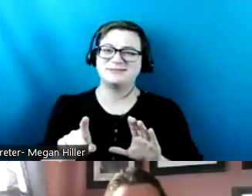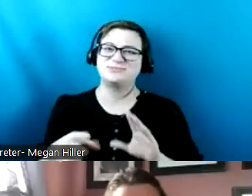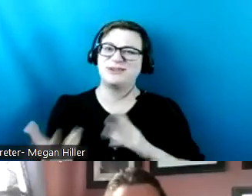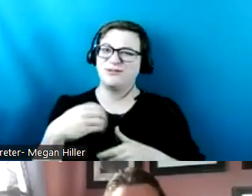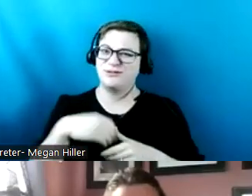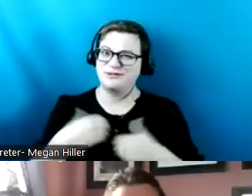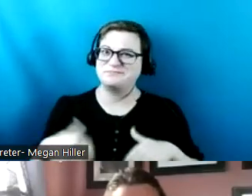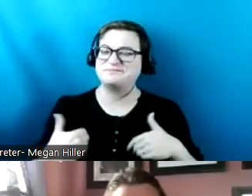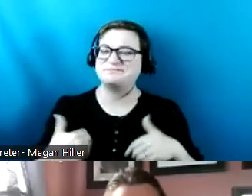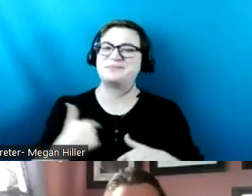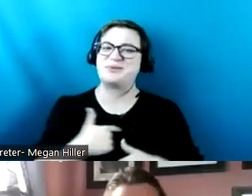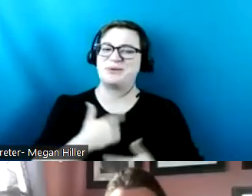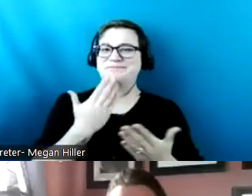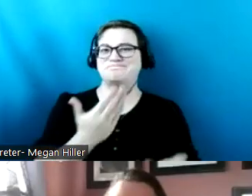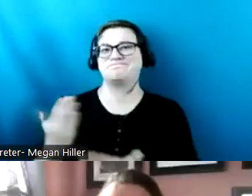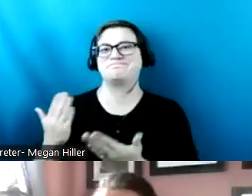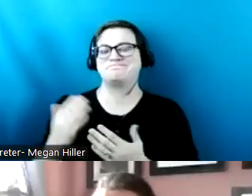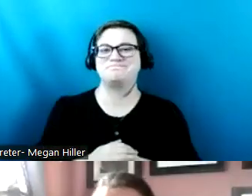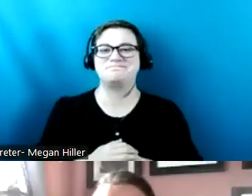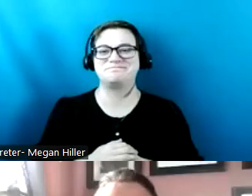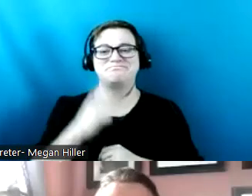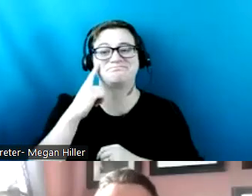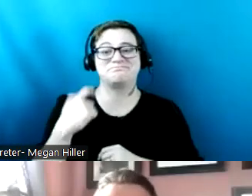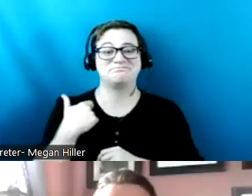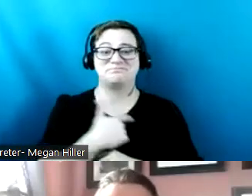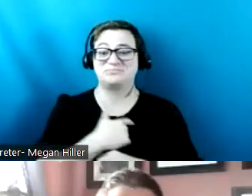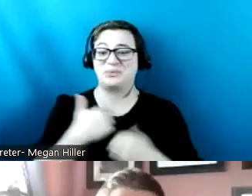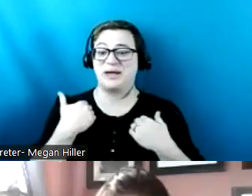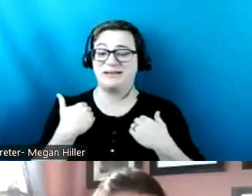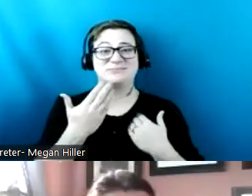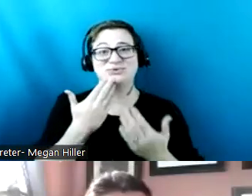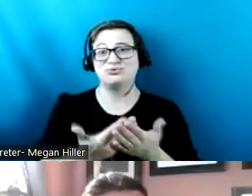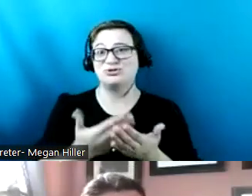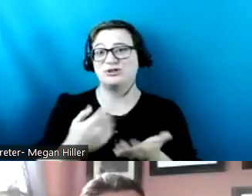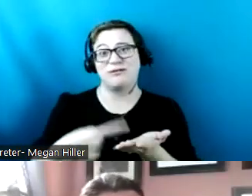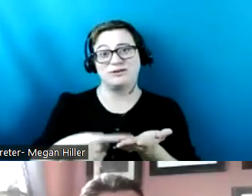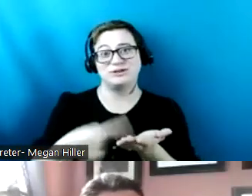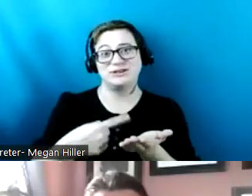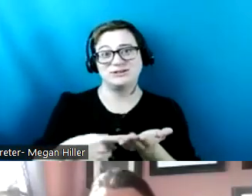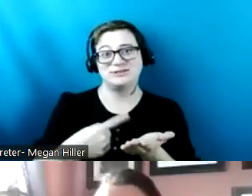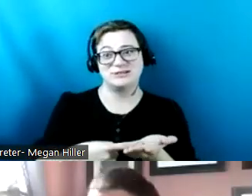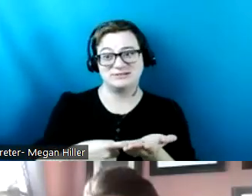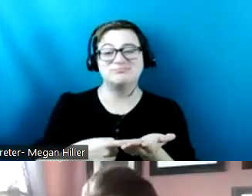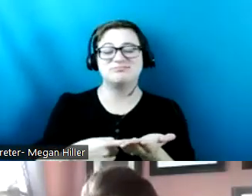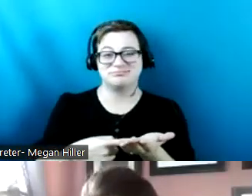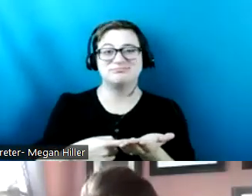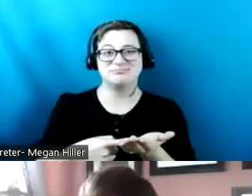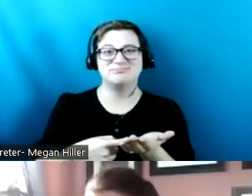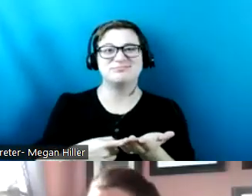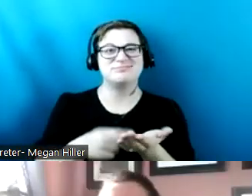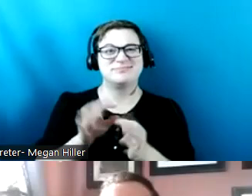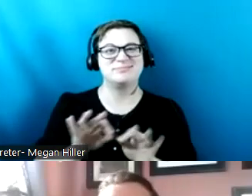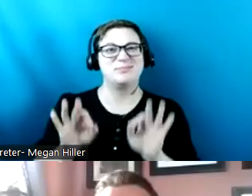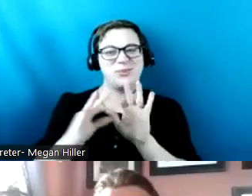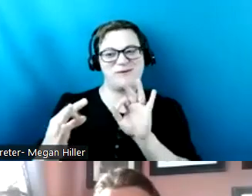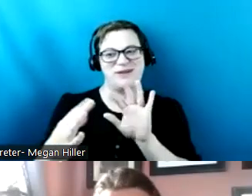really appreciate that. I think that we had some very helpful conversation today. We received some important